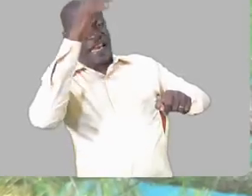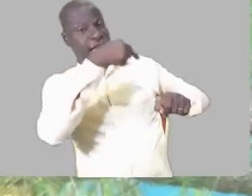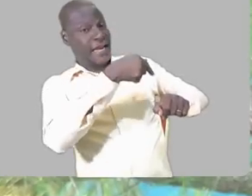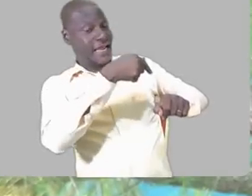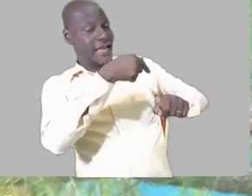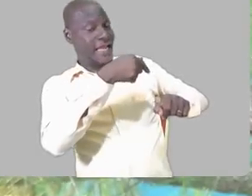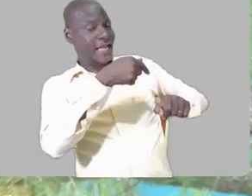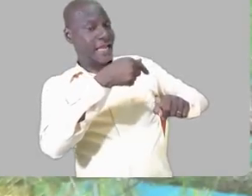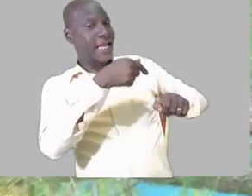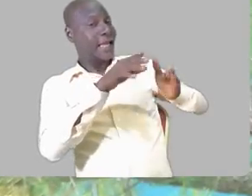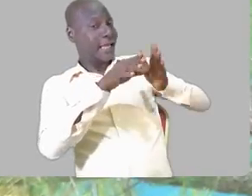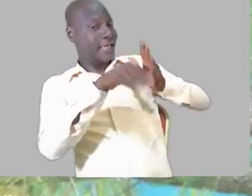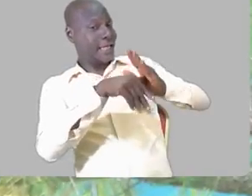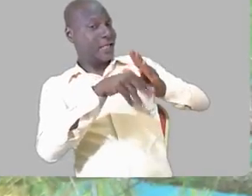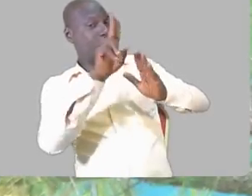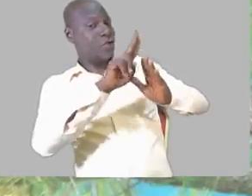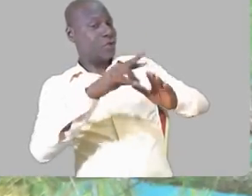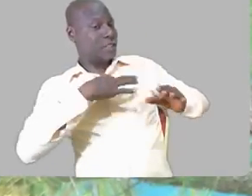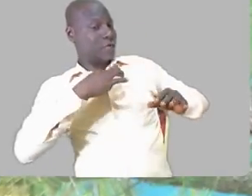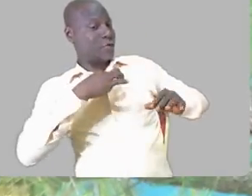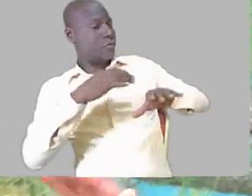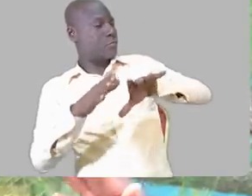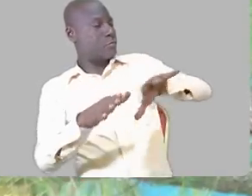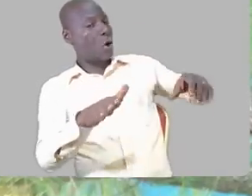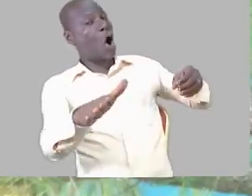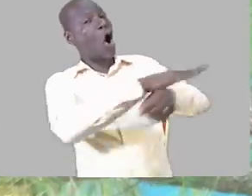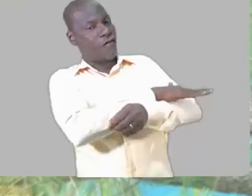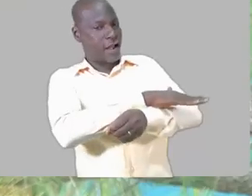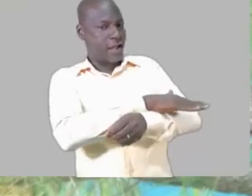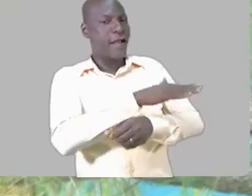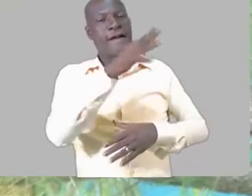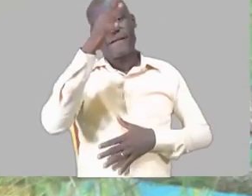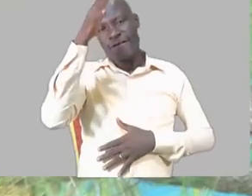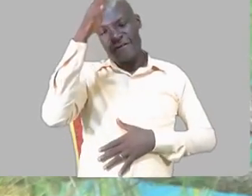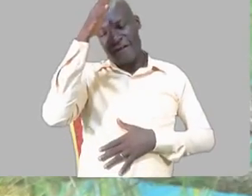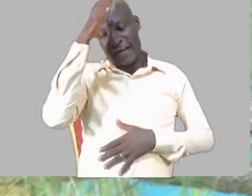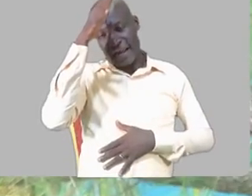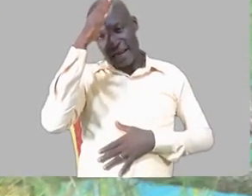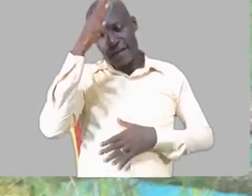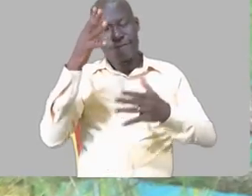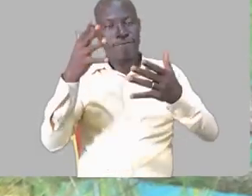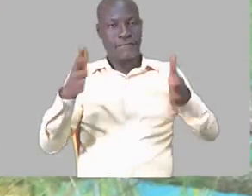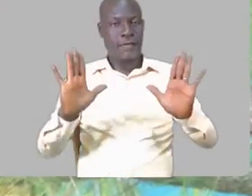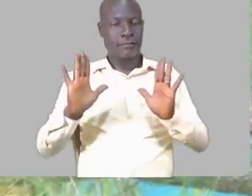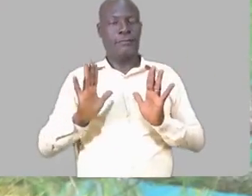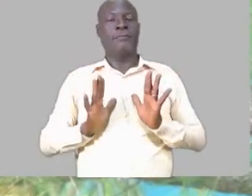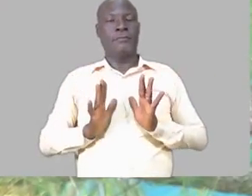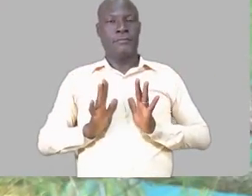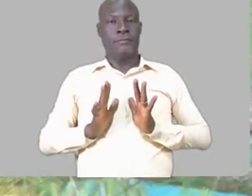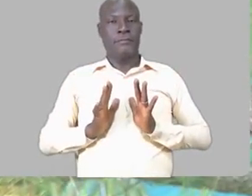na oya no hohwe enye yi a oda no omuduru ho pe ana omude entoma no ekata omo papa adeja